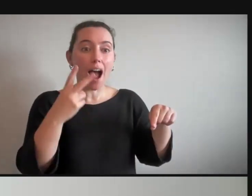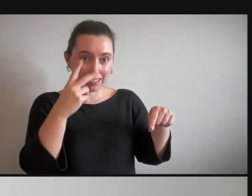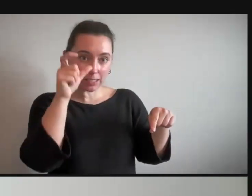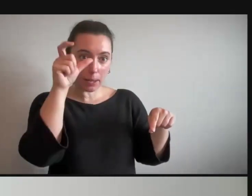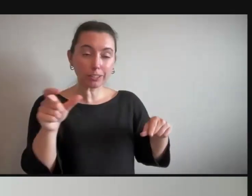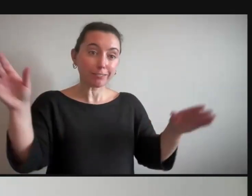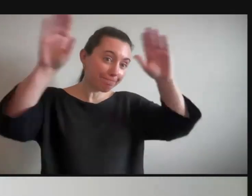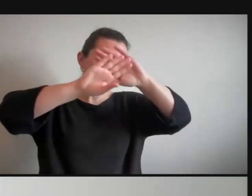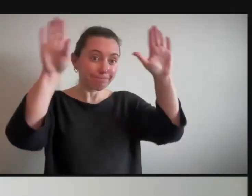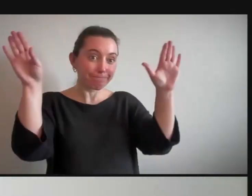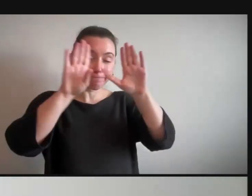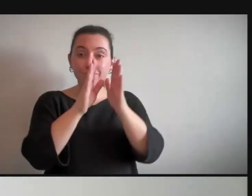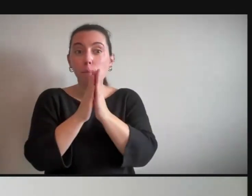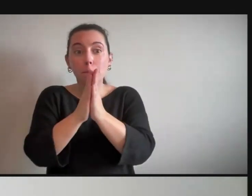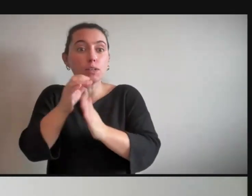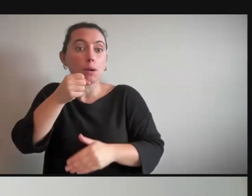microphone? Yes, thank you.